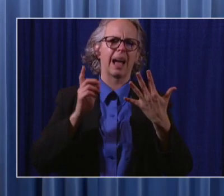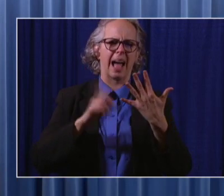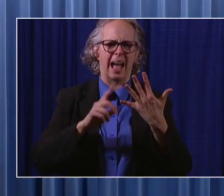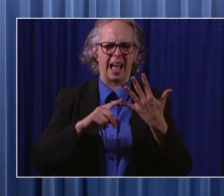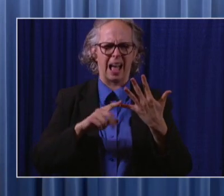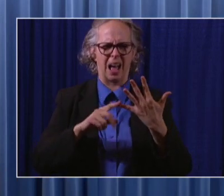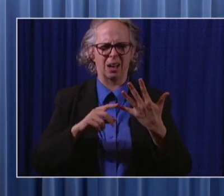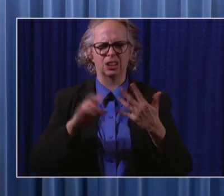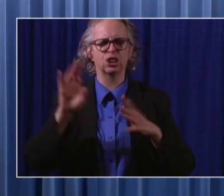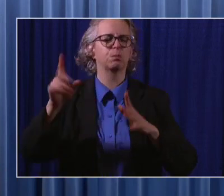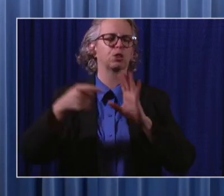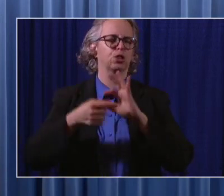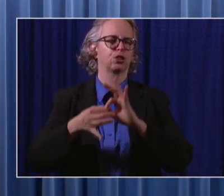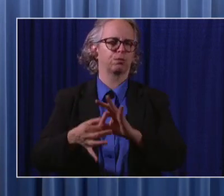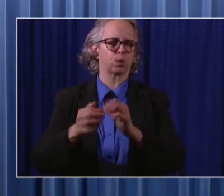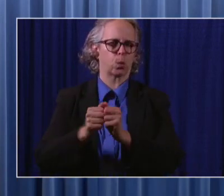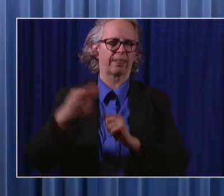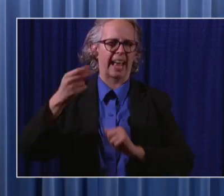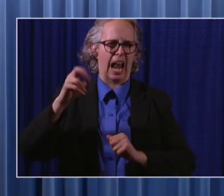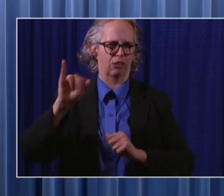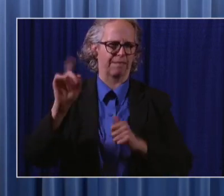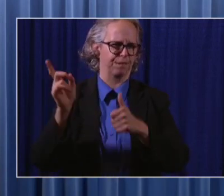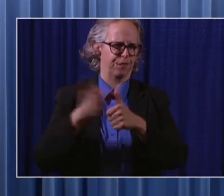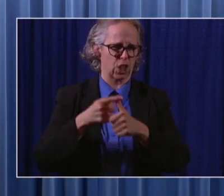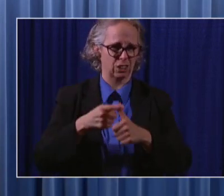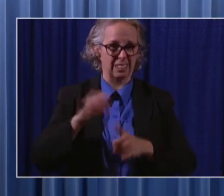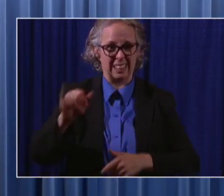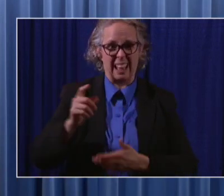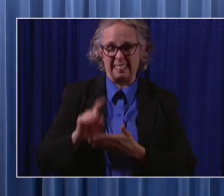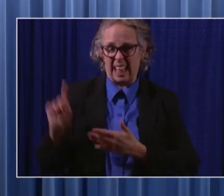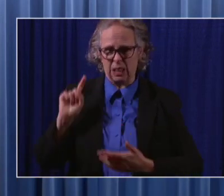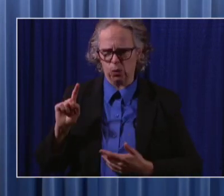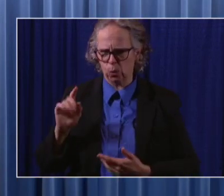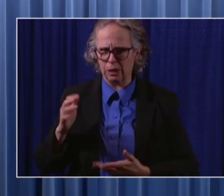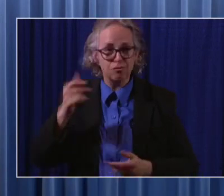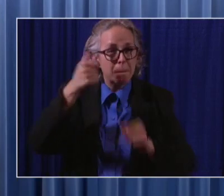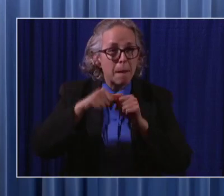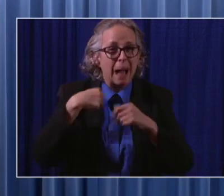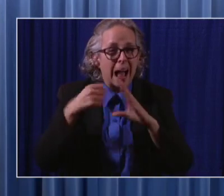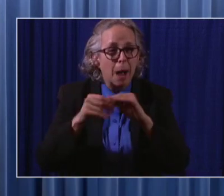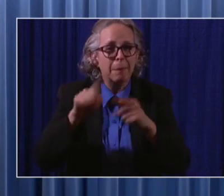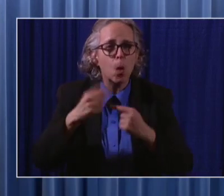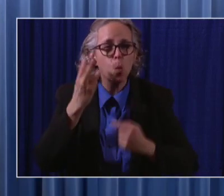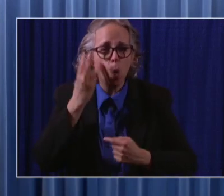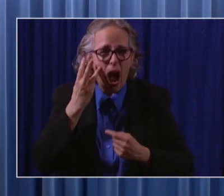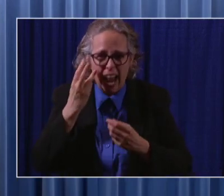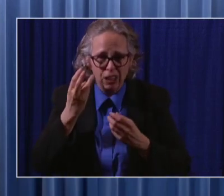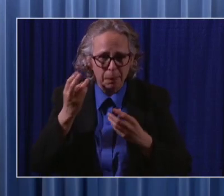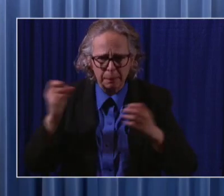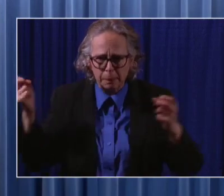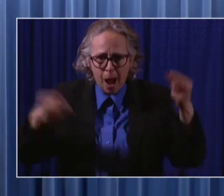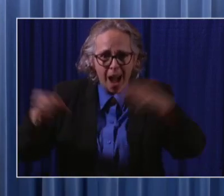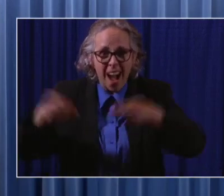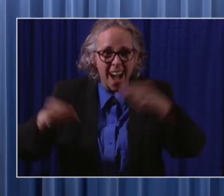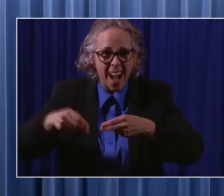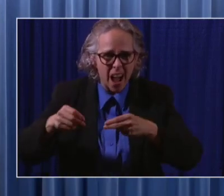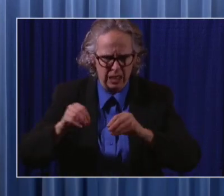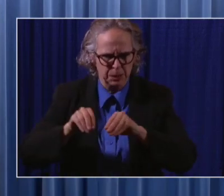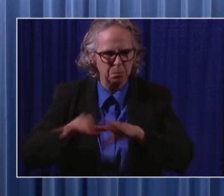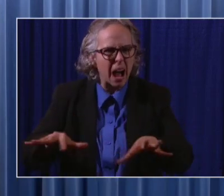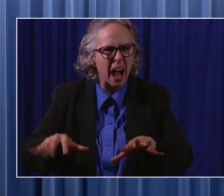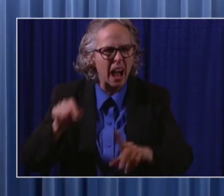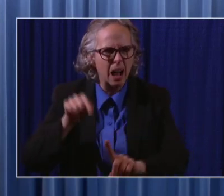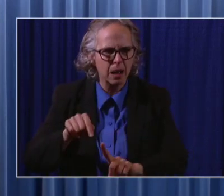We told you last week about a winery in Henry County that had an outbreak from a Name That Tune event. Let me give you an update